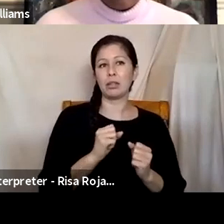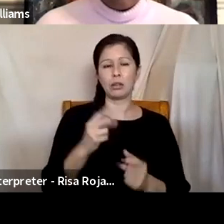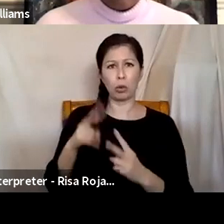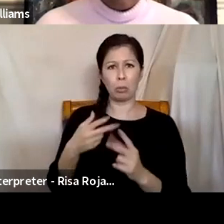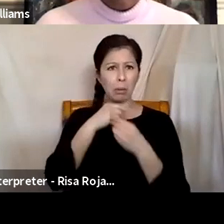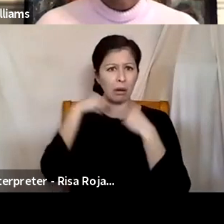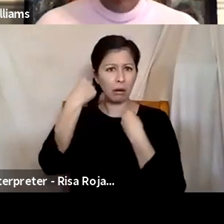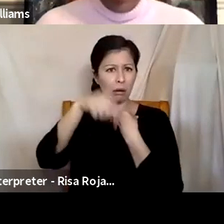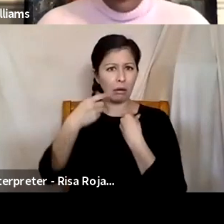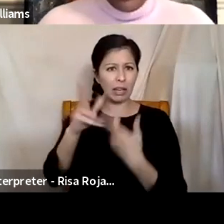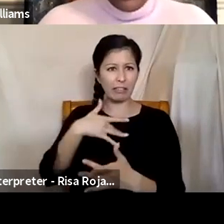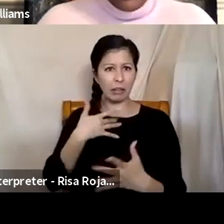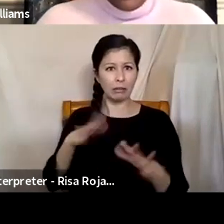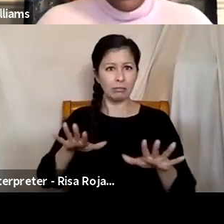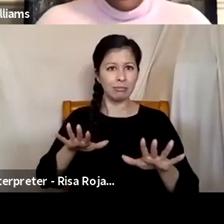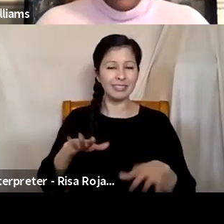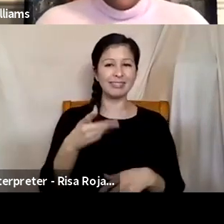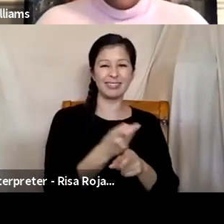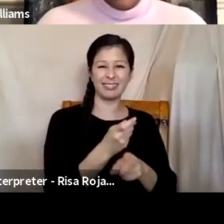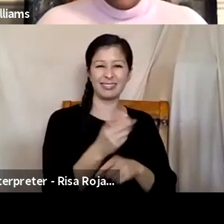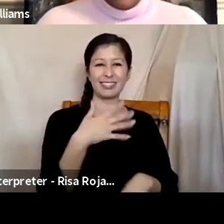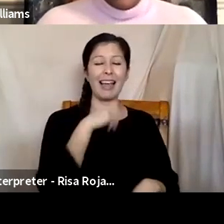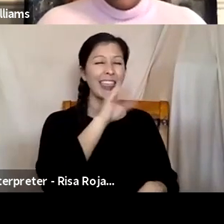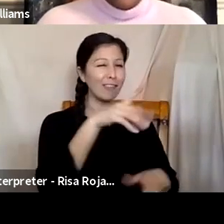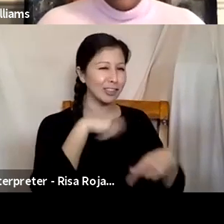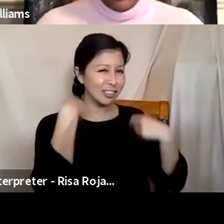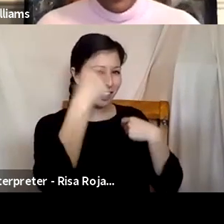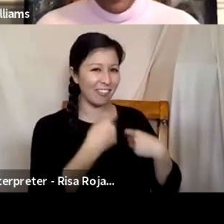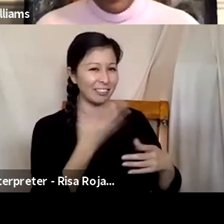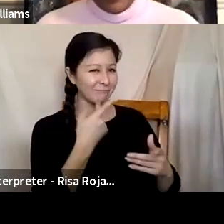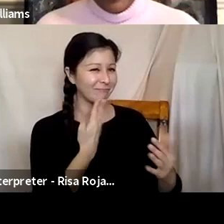my scarf giving me away? What? I love your scarf.